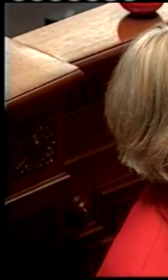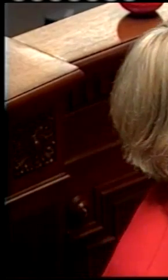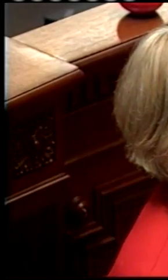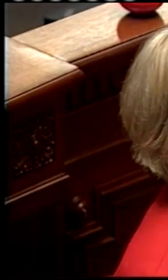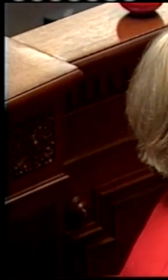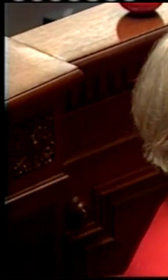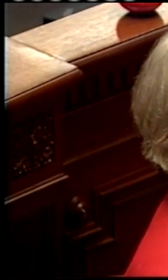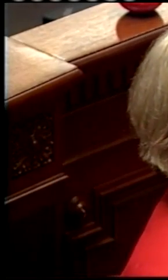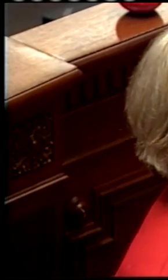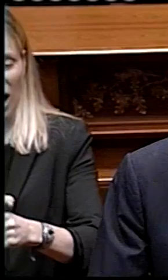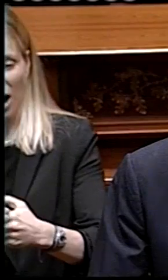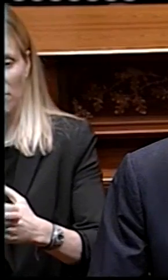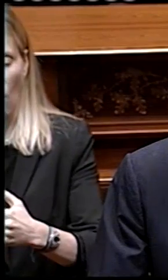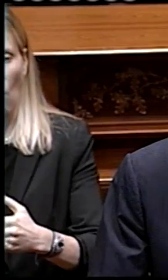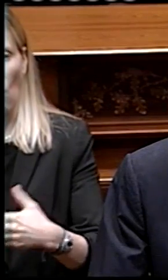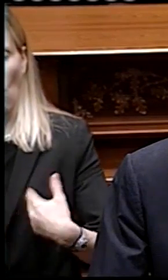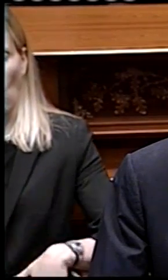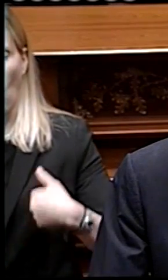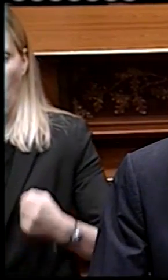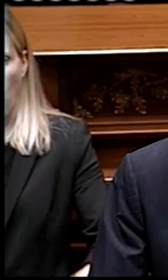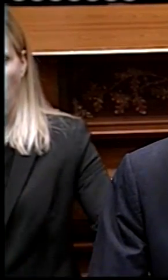The task ahead of us is daunting.